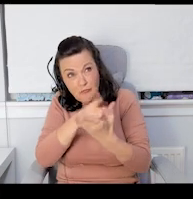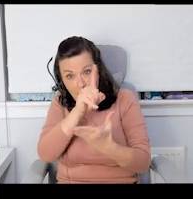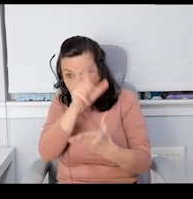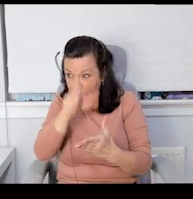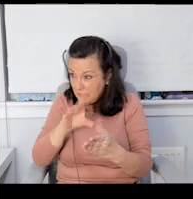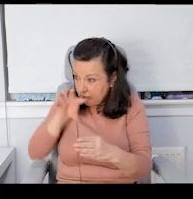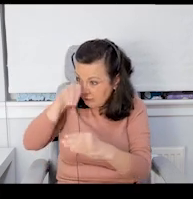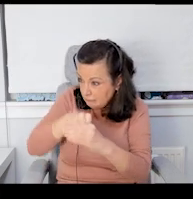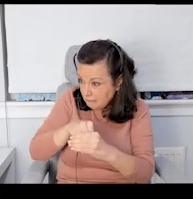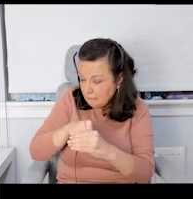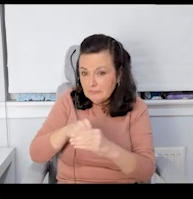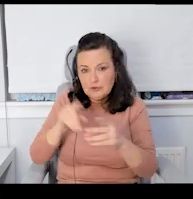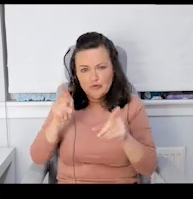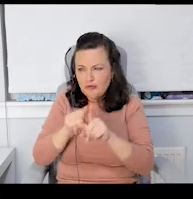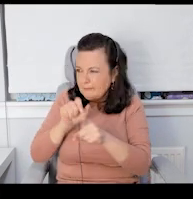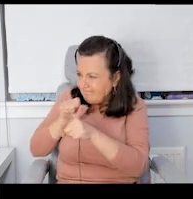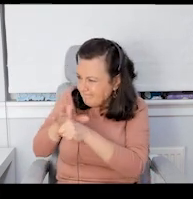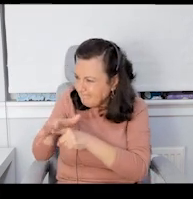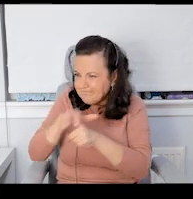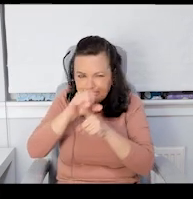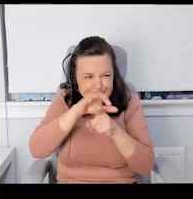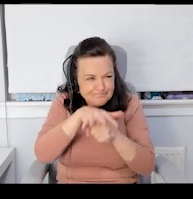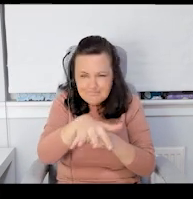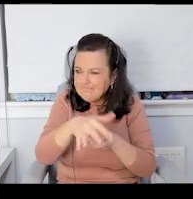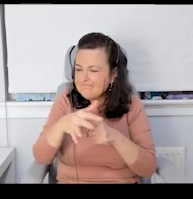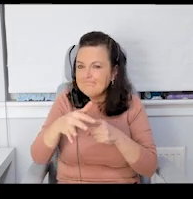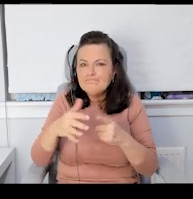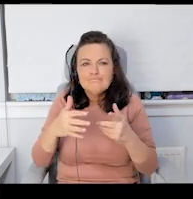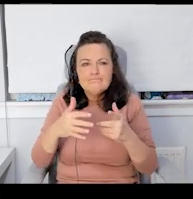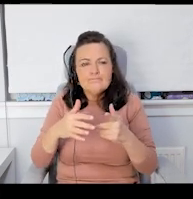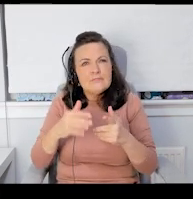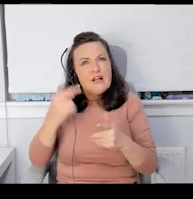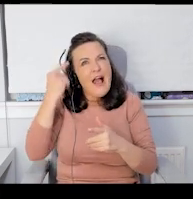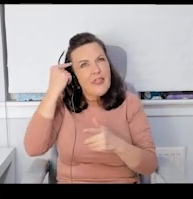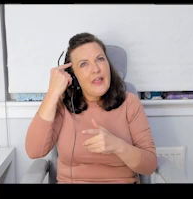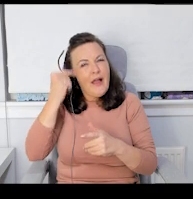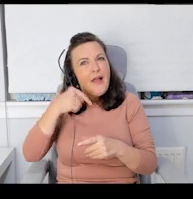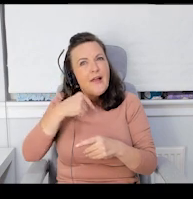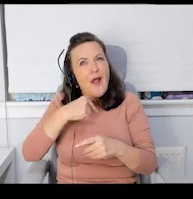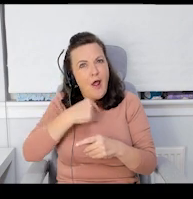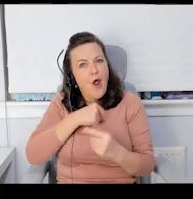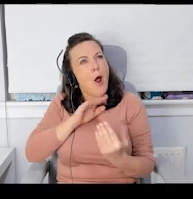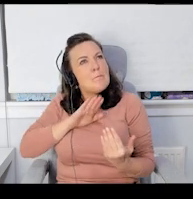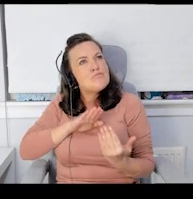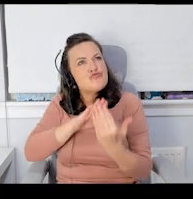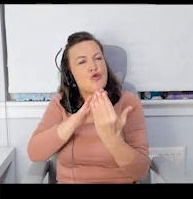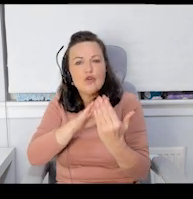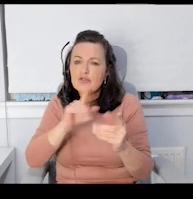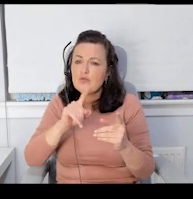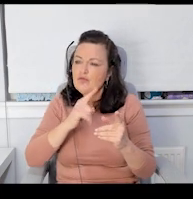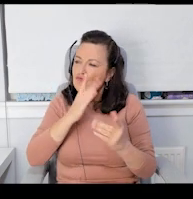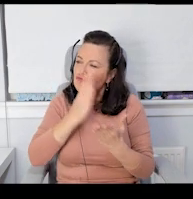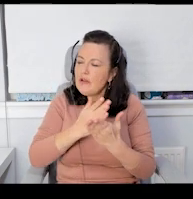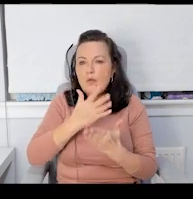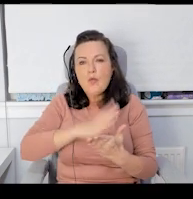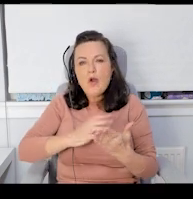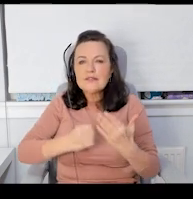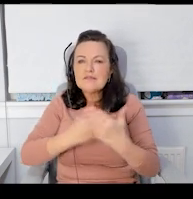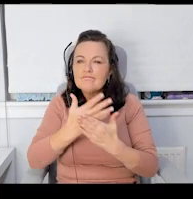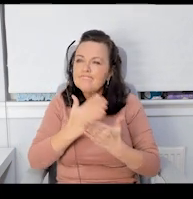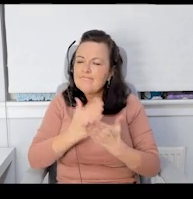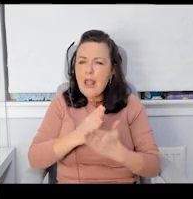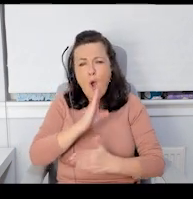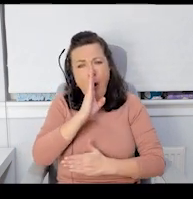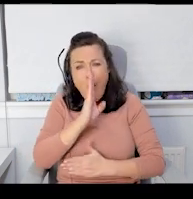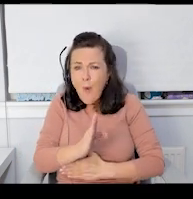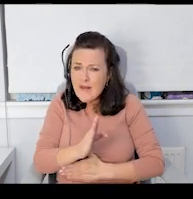how do we collaborate? This was very much about influencing the curriculum together. So I think the approach there was really just about really developing an honest relationship about